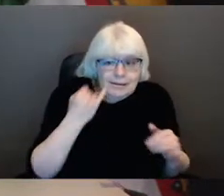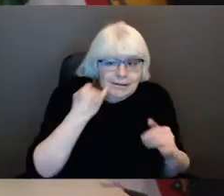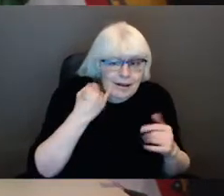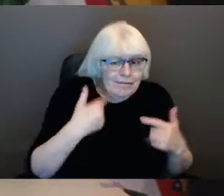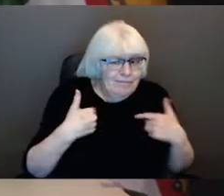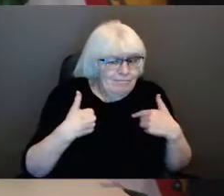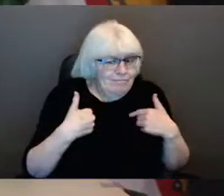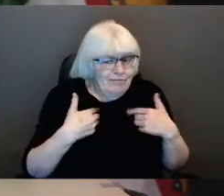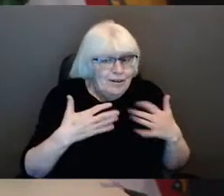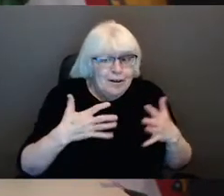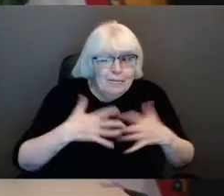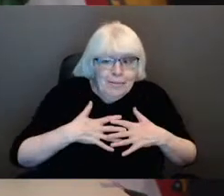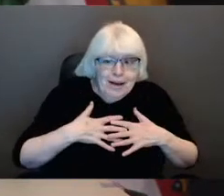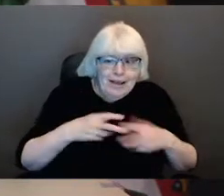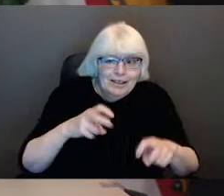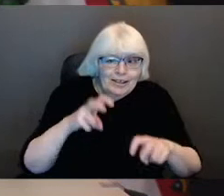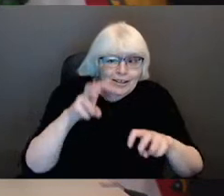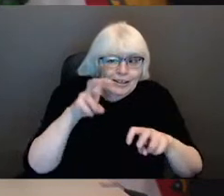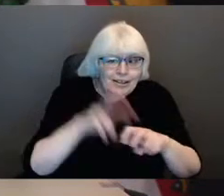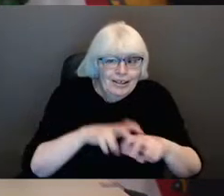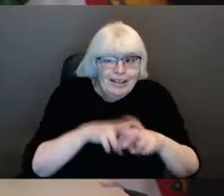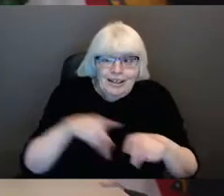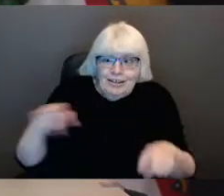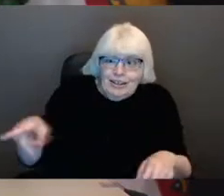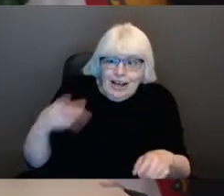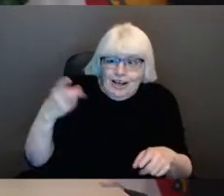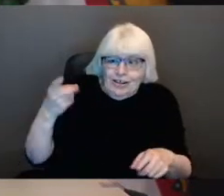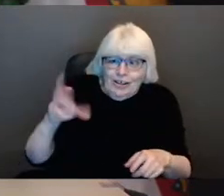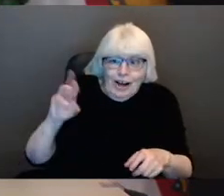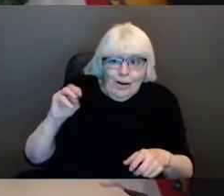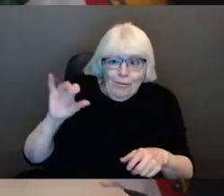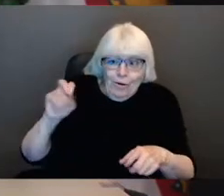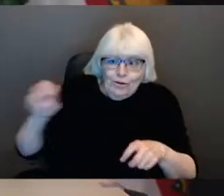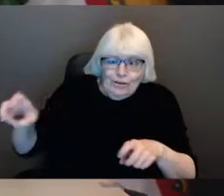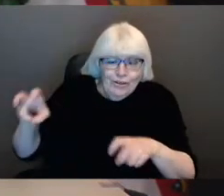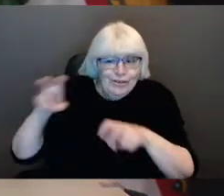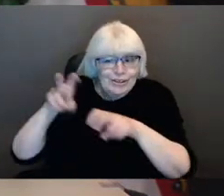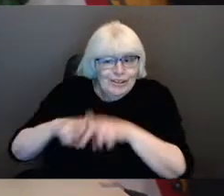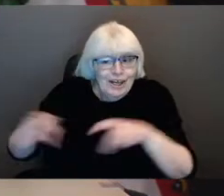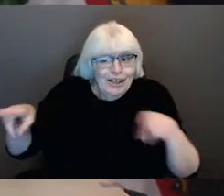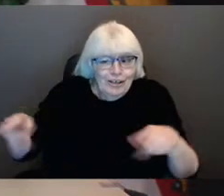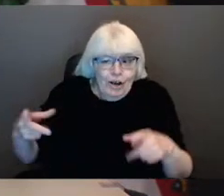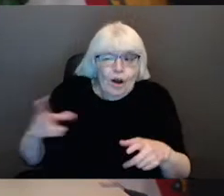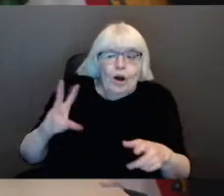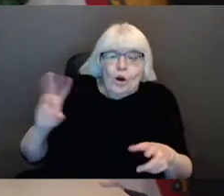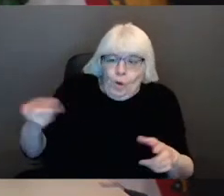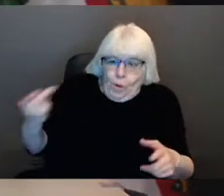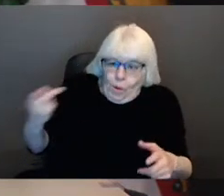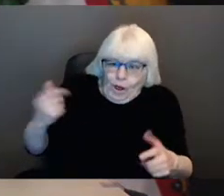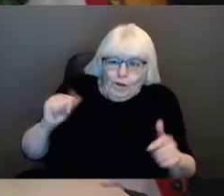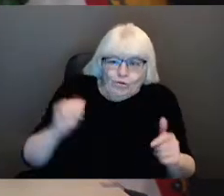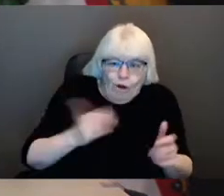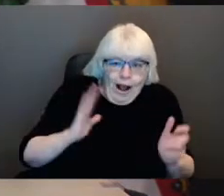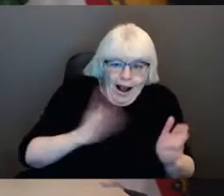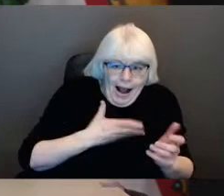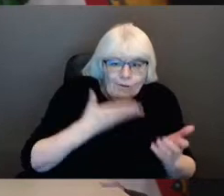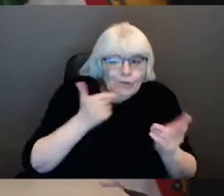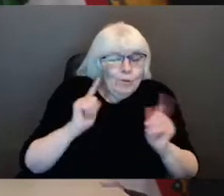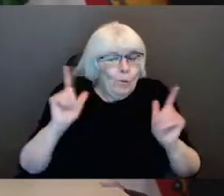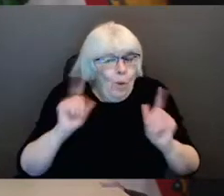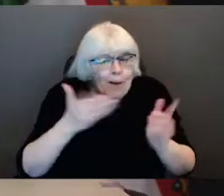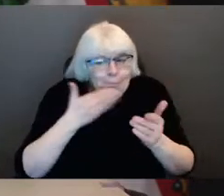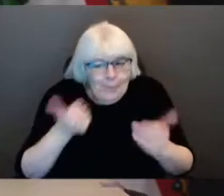in, we try to take the best science and information that we can to develop it into